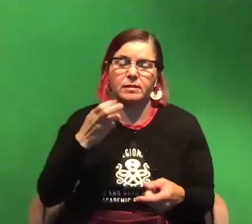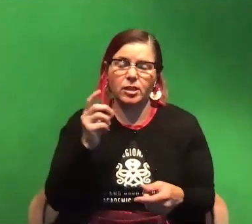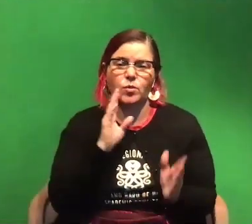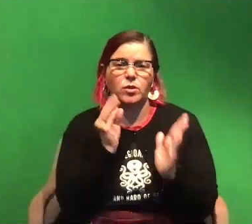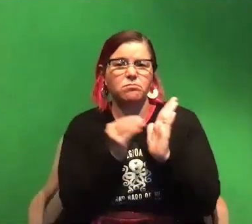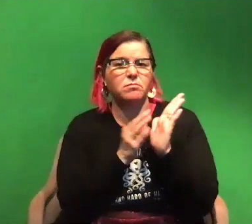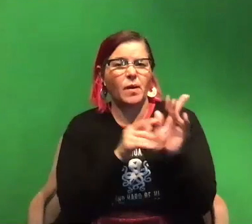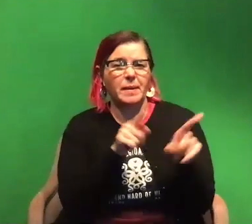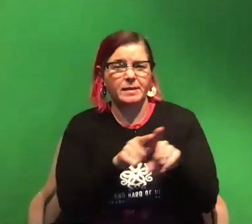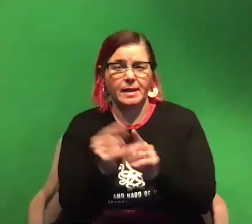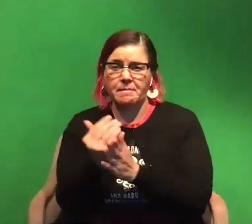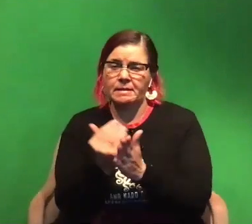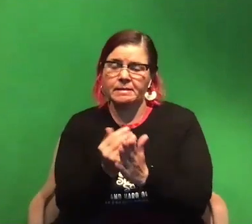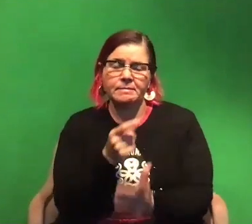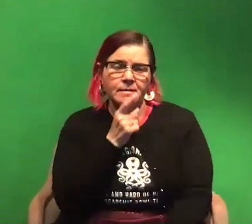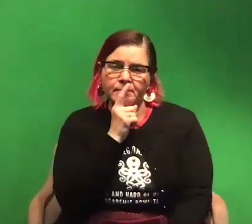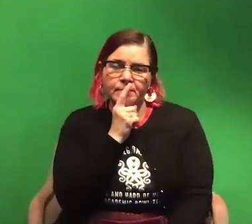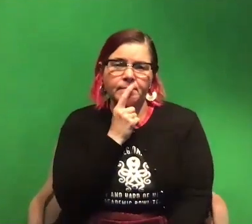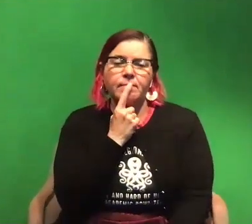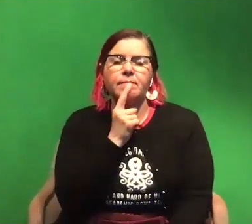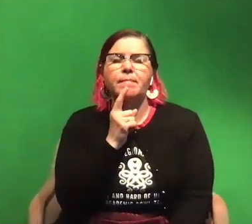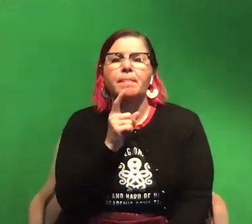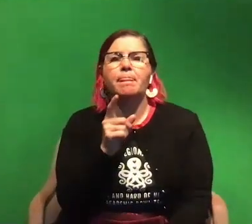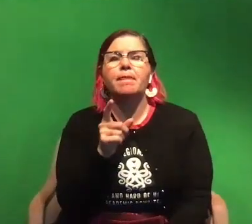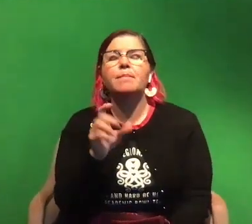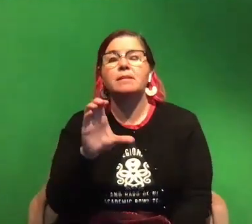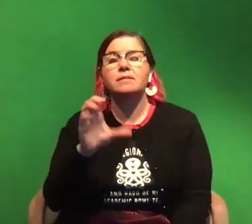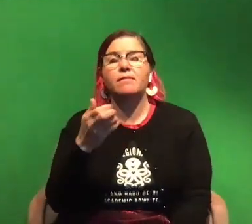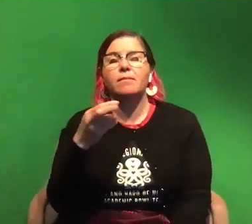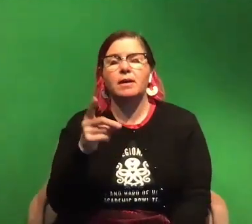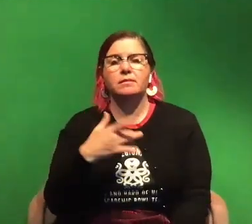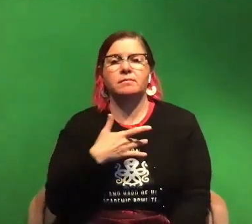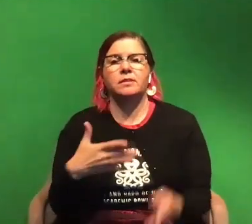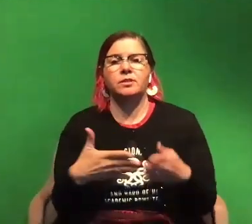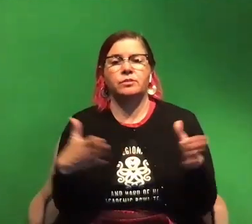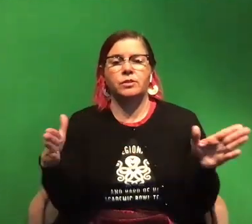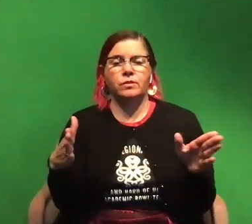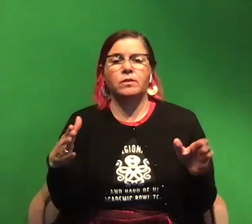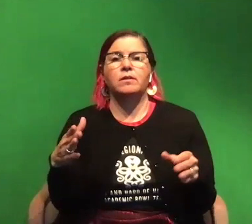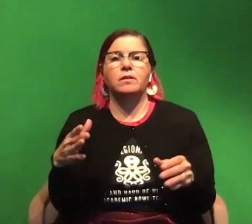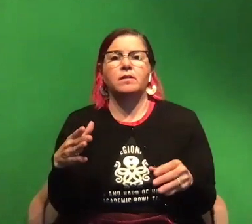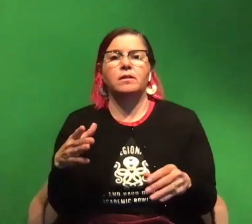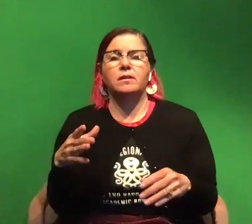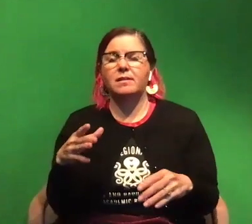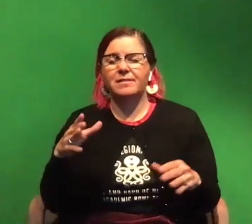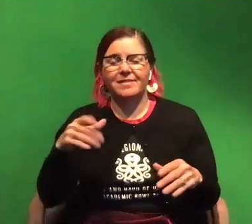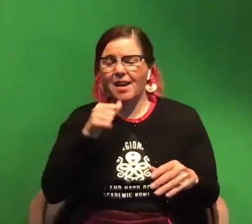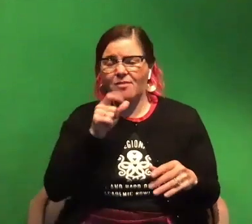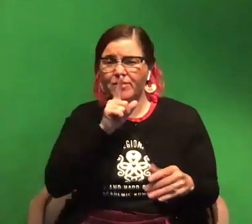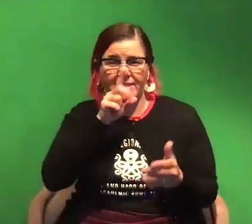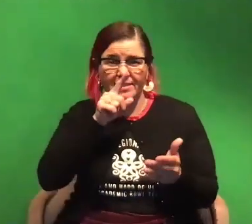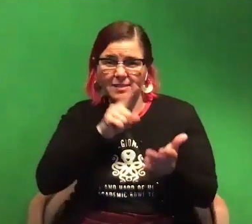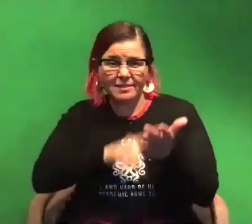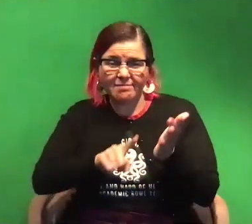that. I should mention, though, that cephalopods in general are very understudied compared to a lot of